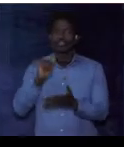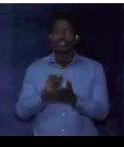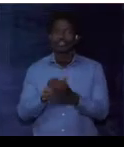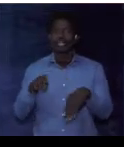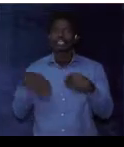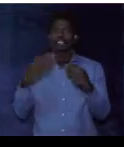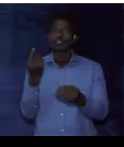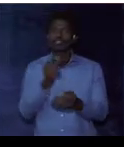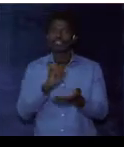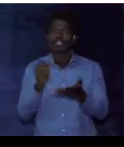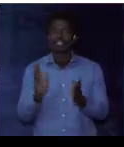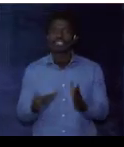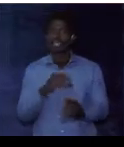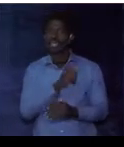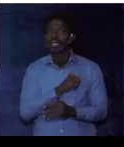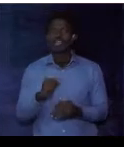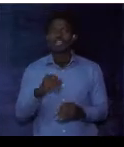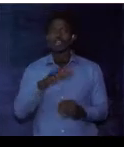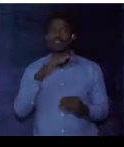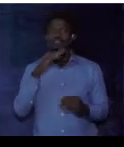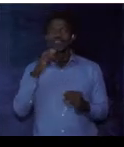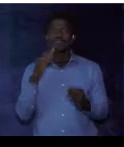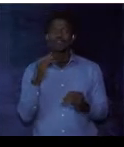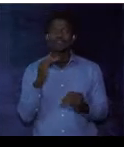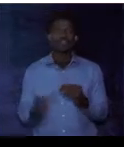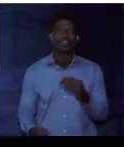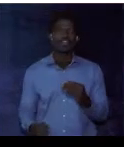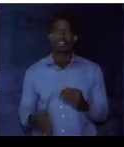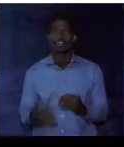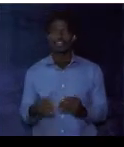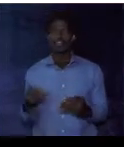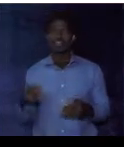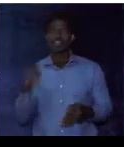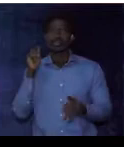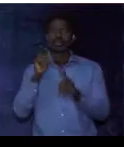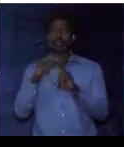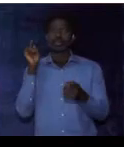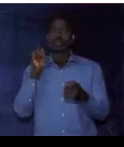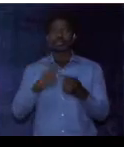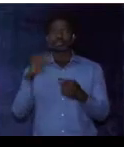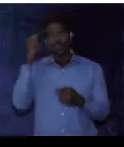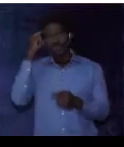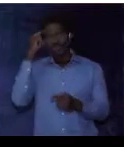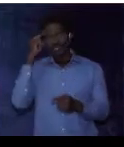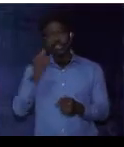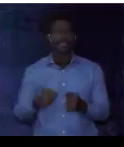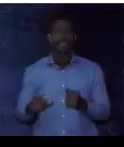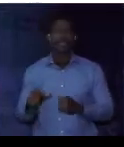write-up. That gives the writer a final interesting point to think about.